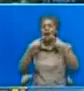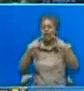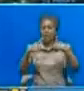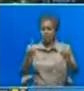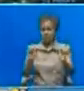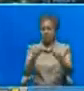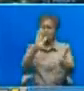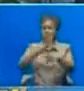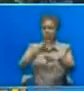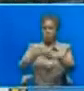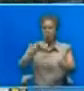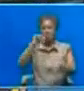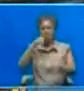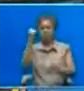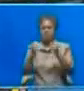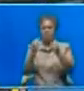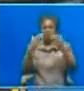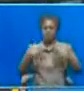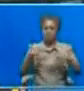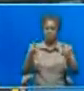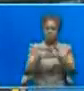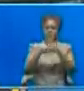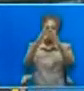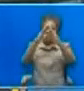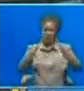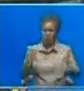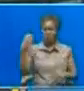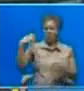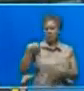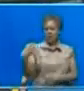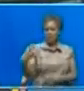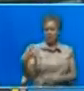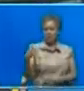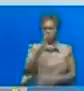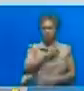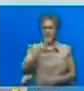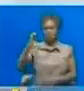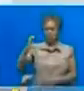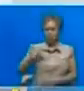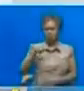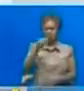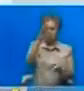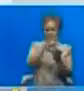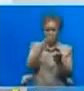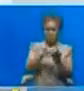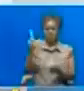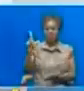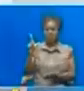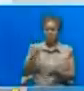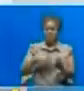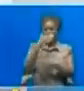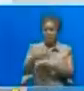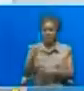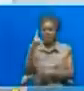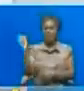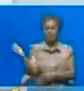comes as good news to motorists, industries and households as the Energy Regulatory Commission reveals that a litre of super petrol for the next